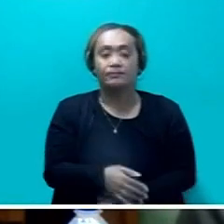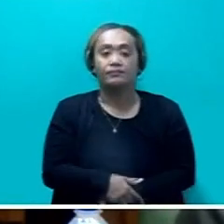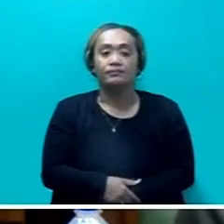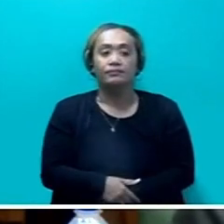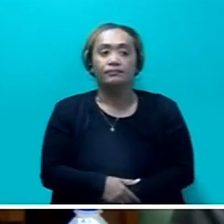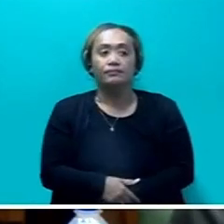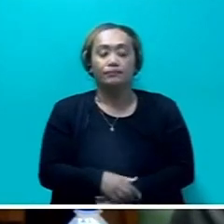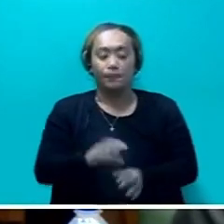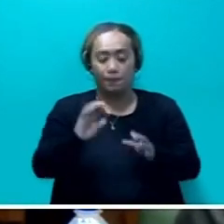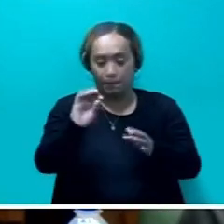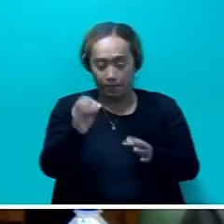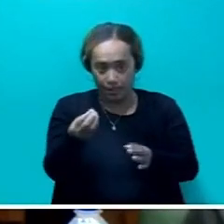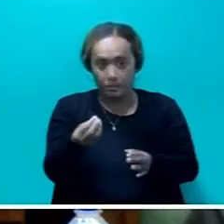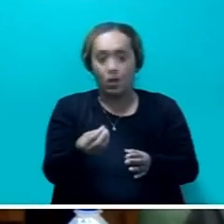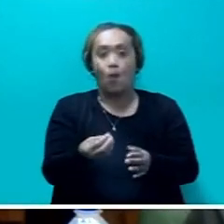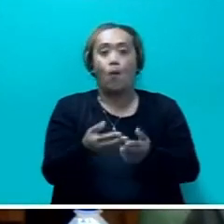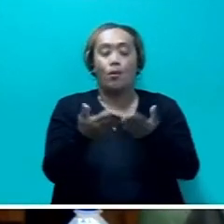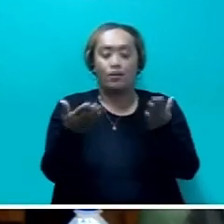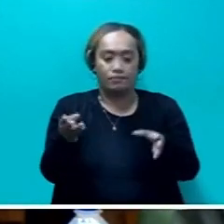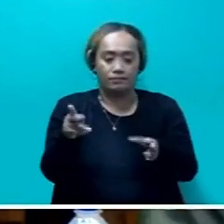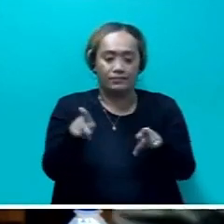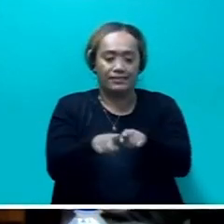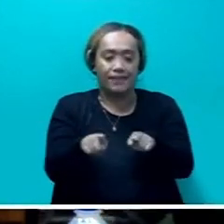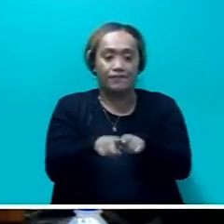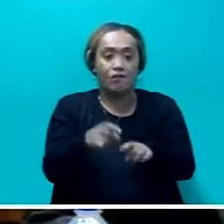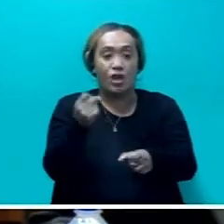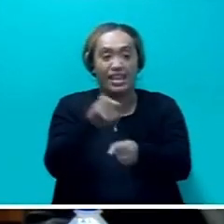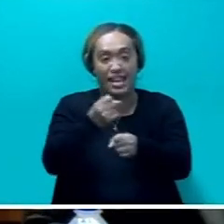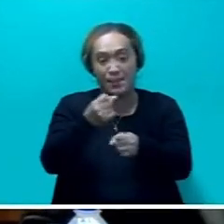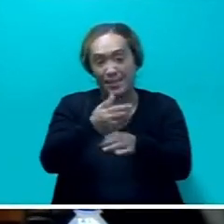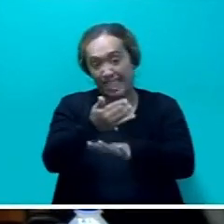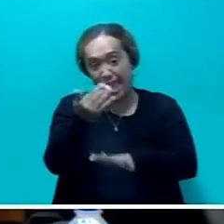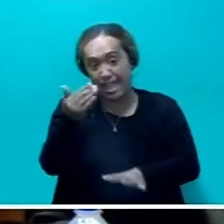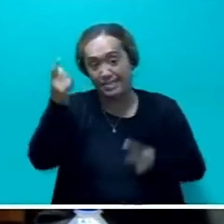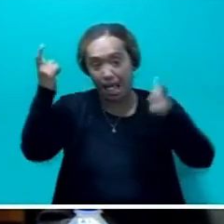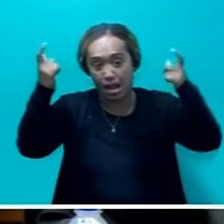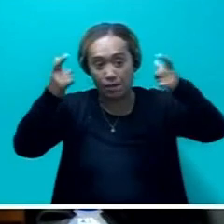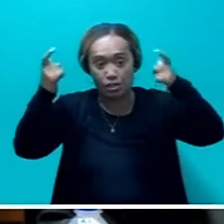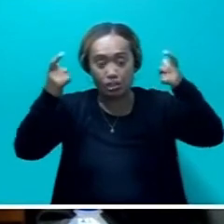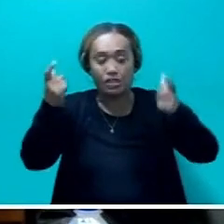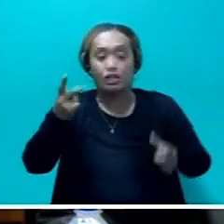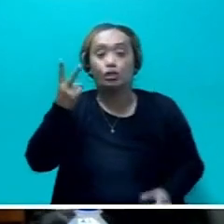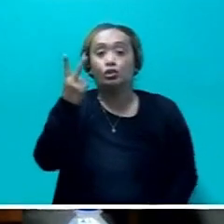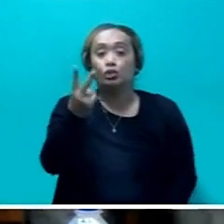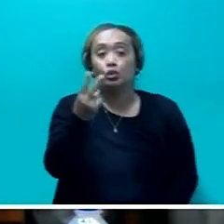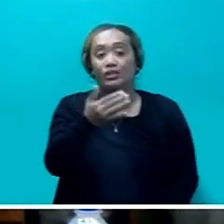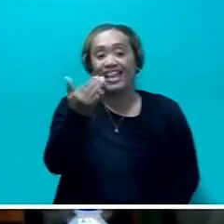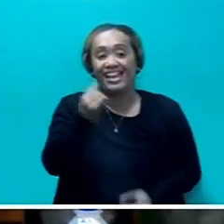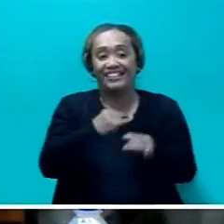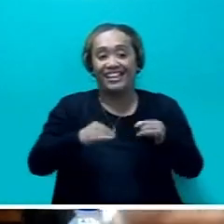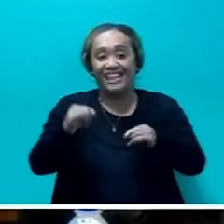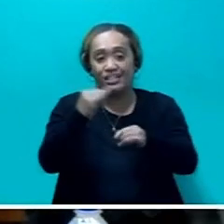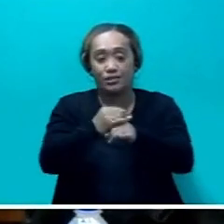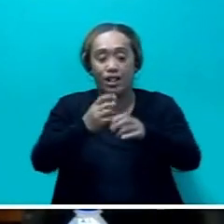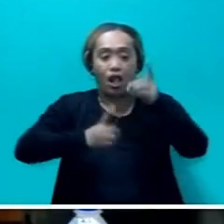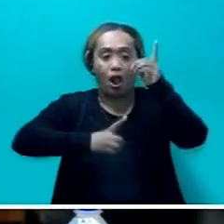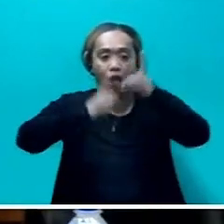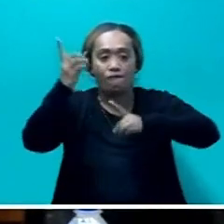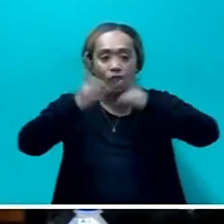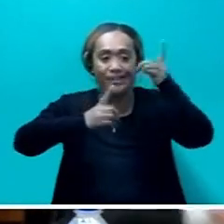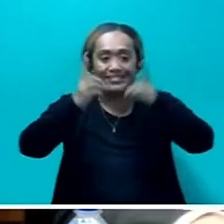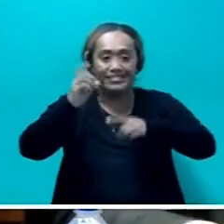Mr. Speaker, say as part of the Girmit Day celebrations, a two-day international Girmit conference will be